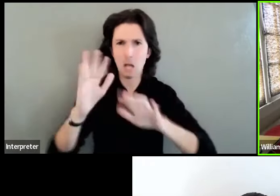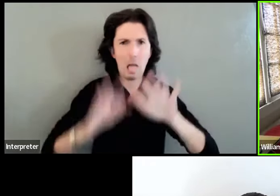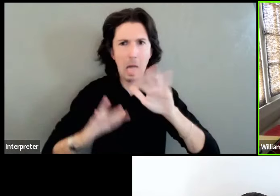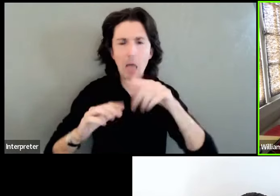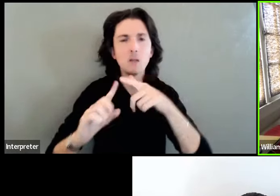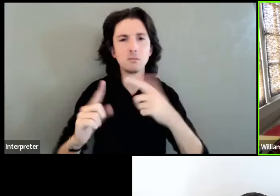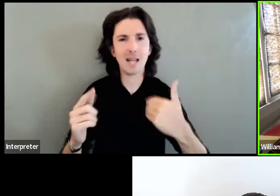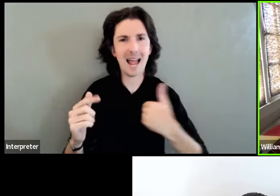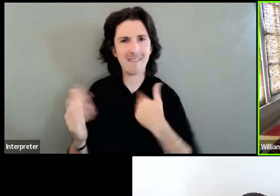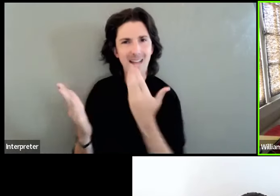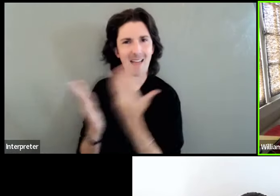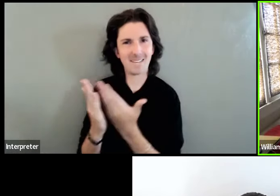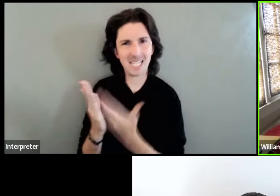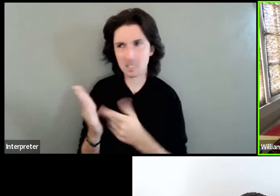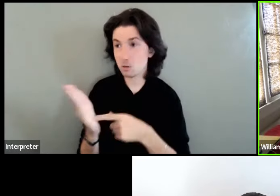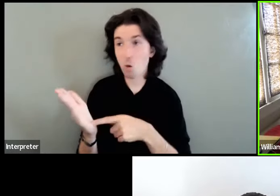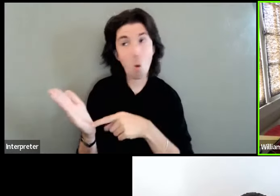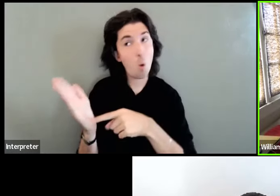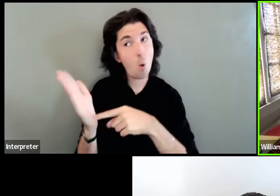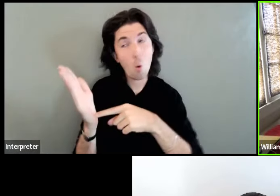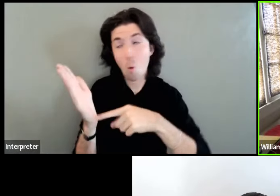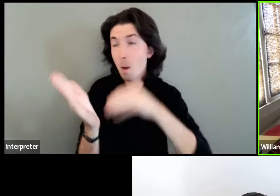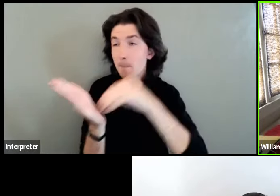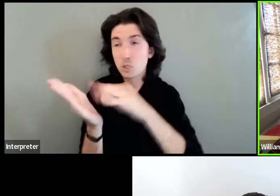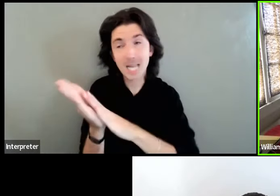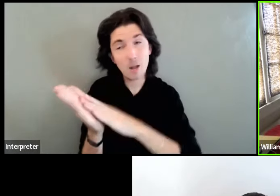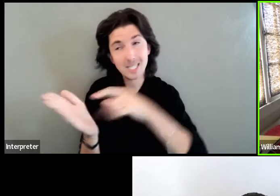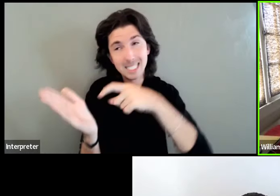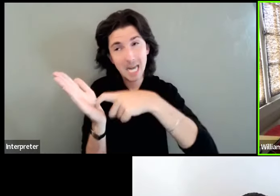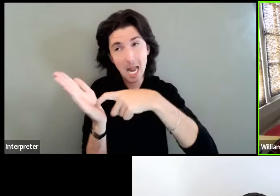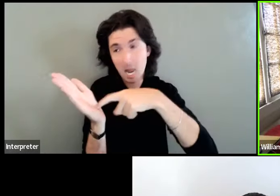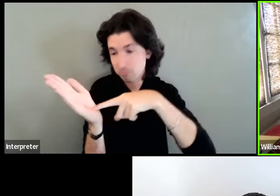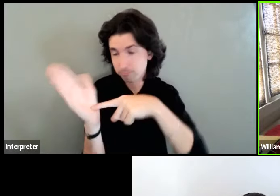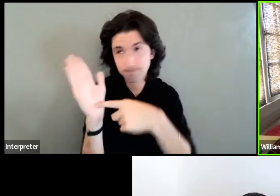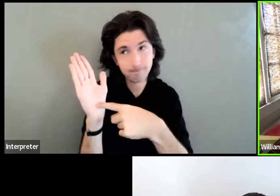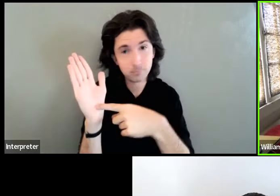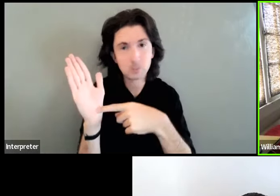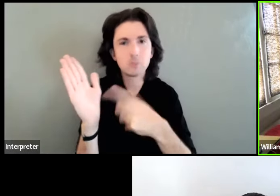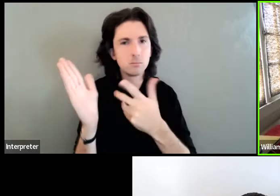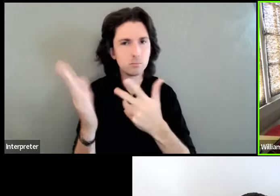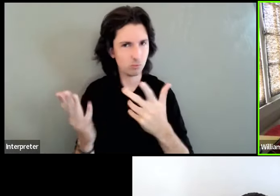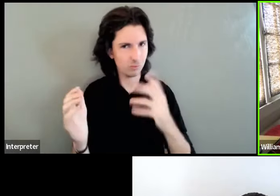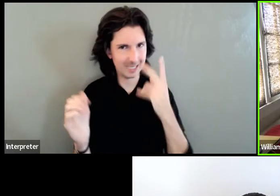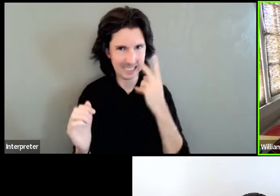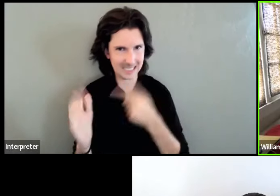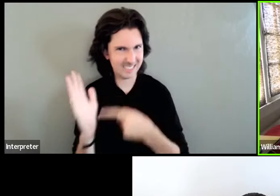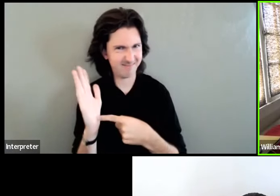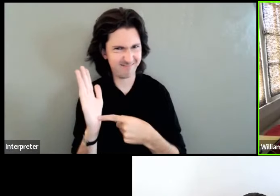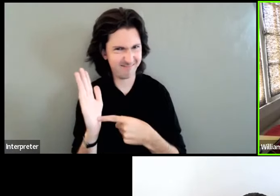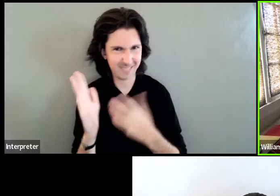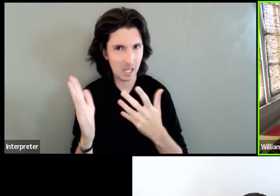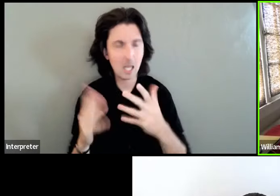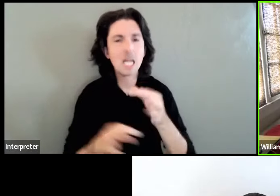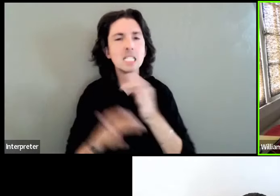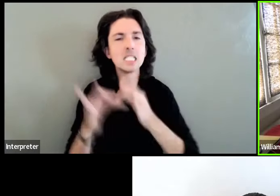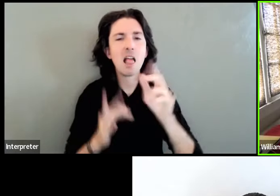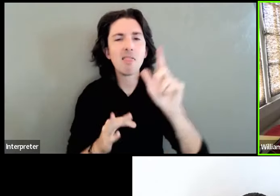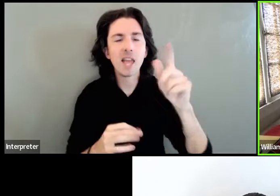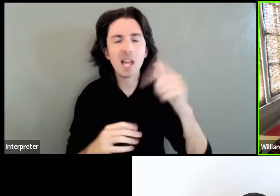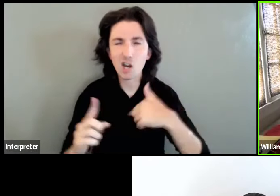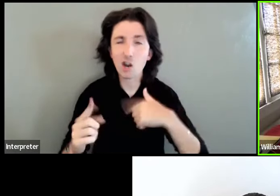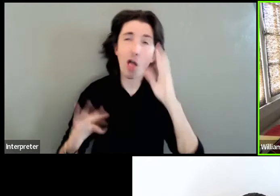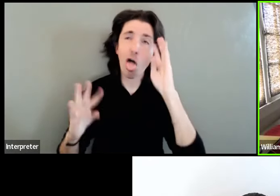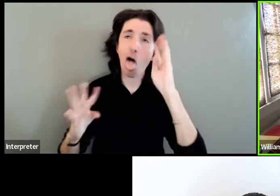you, Jessica. Okay, we have another question. I have this question. Can food consumed in hair